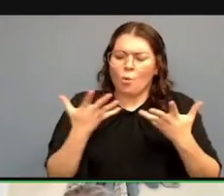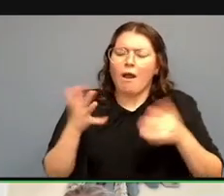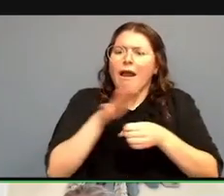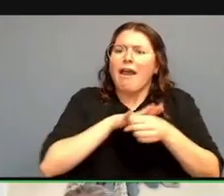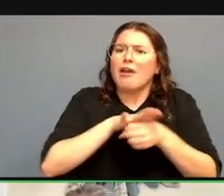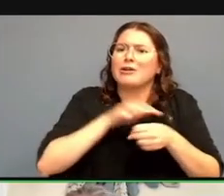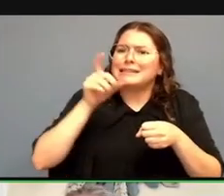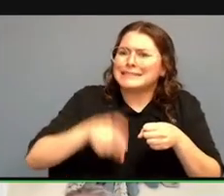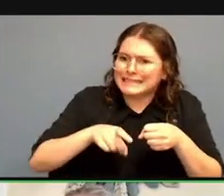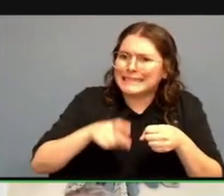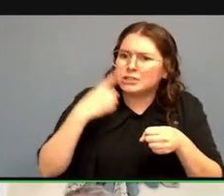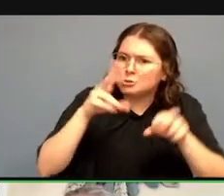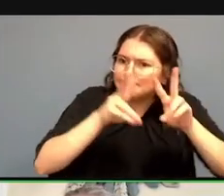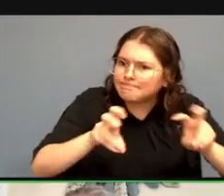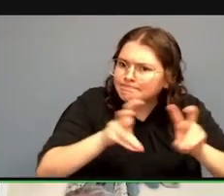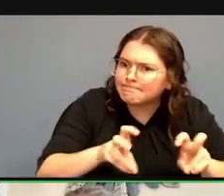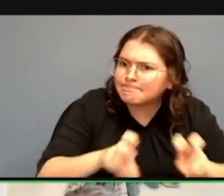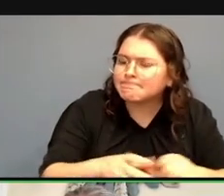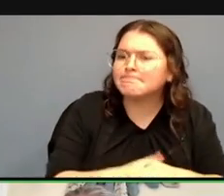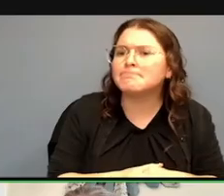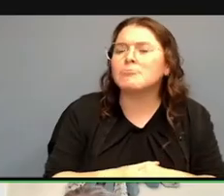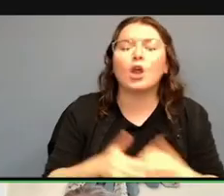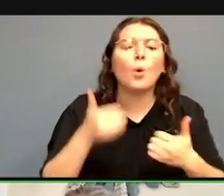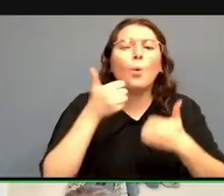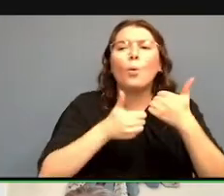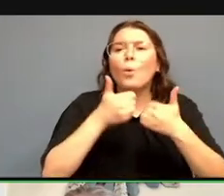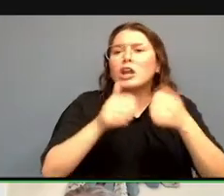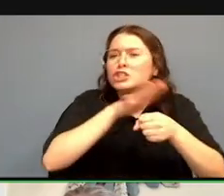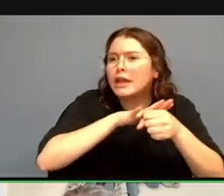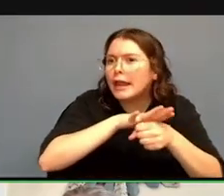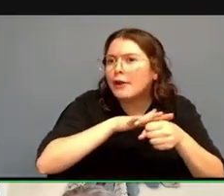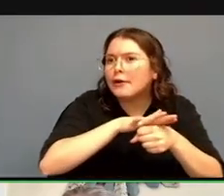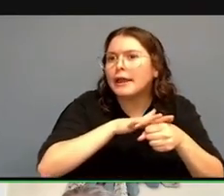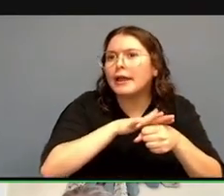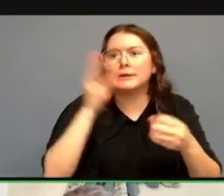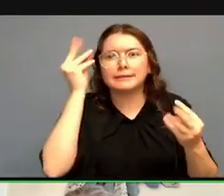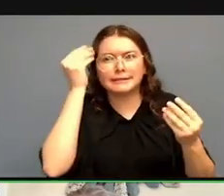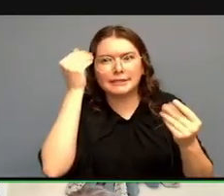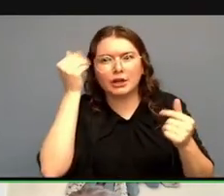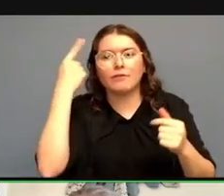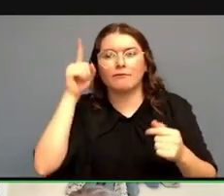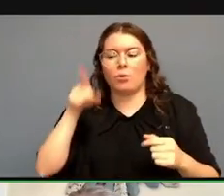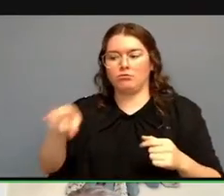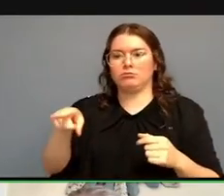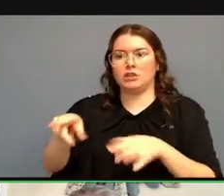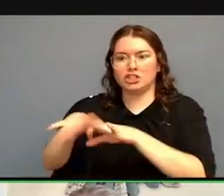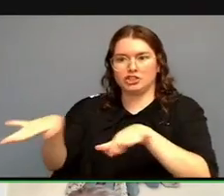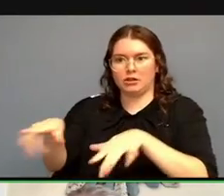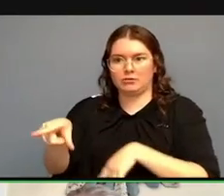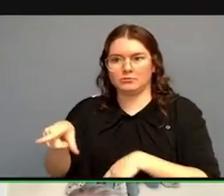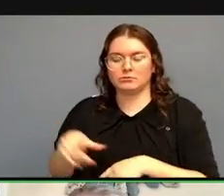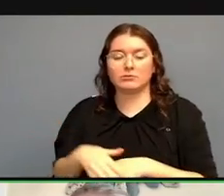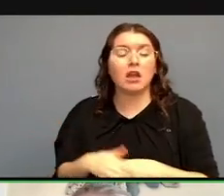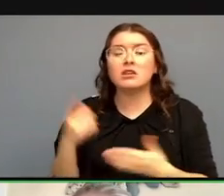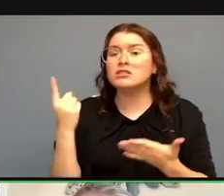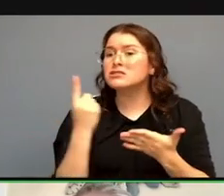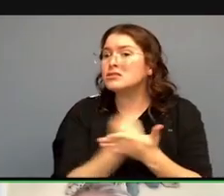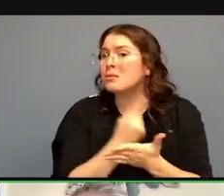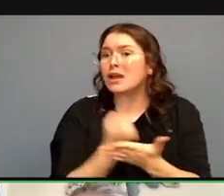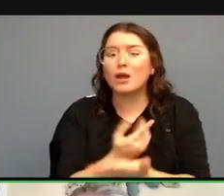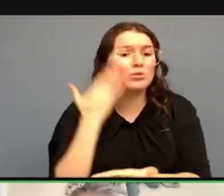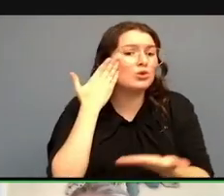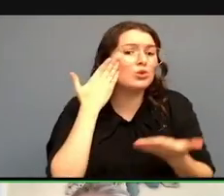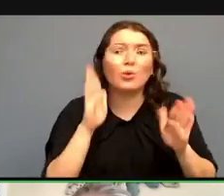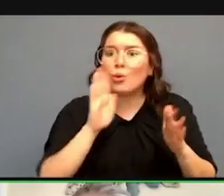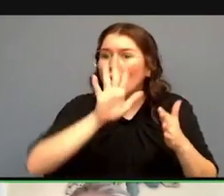to assess, which of them we are considering for that child. Now, sometimes we don't know all of them until